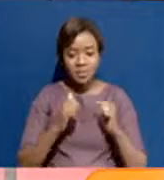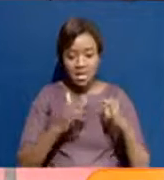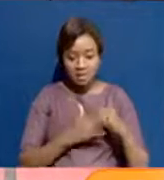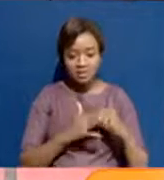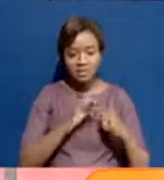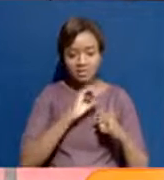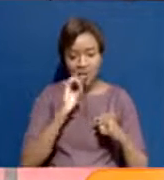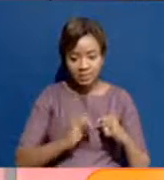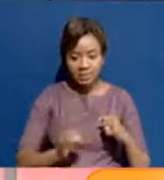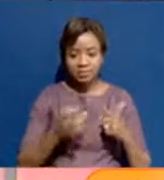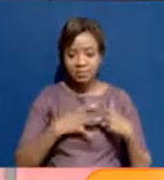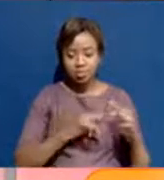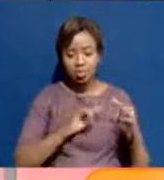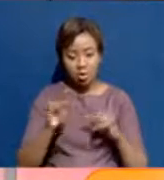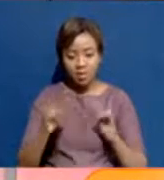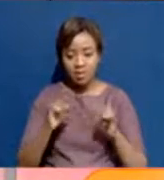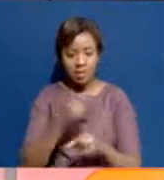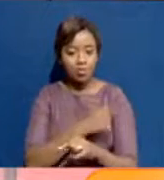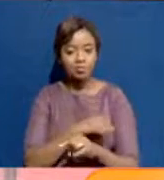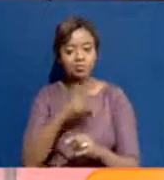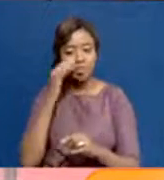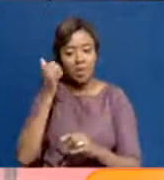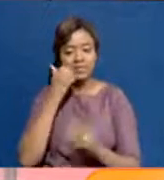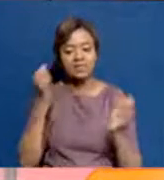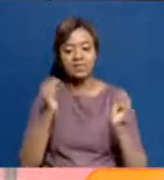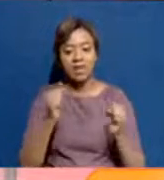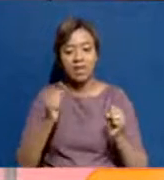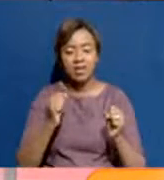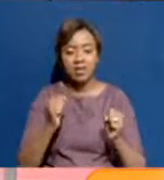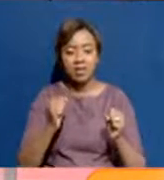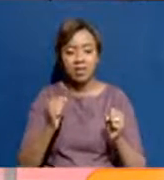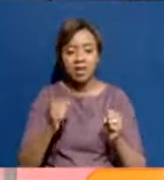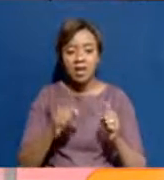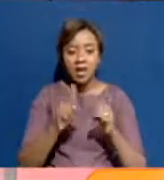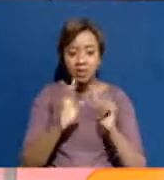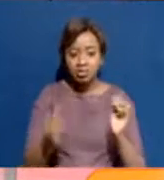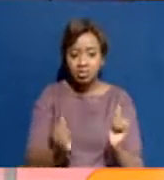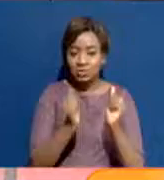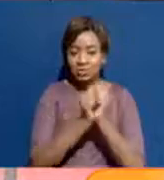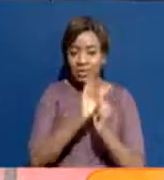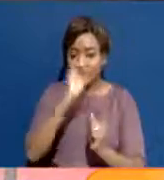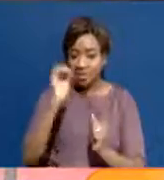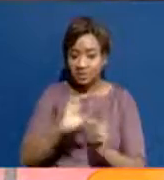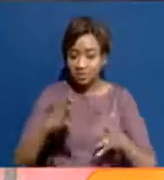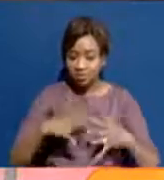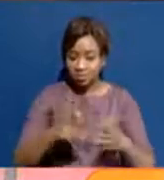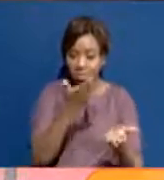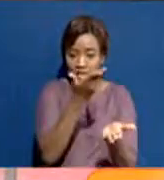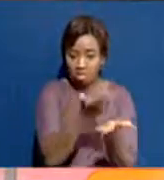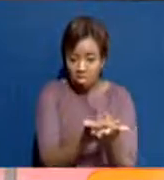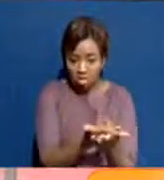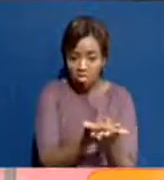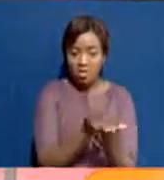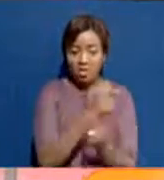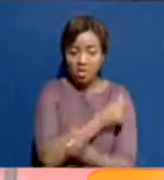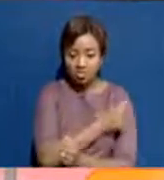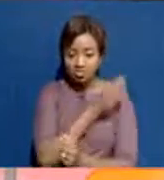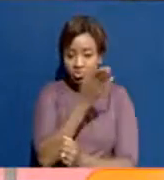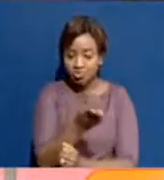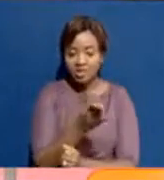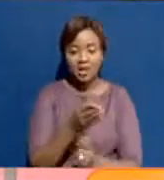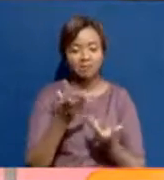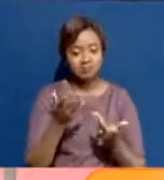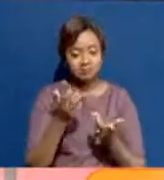of all hospital admissions in the country. But let's get some global perspective of what this looks like and where Kenya